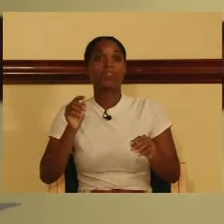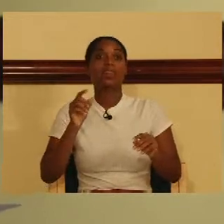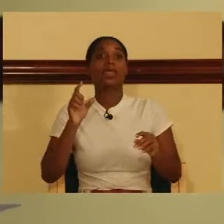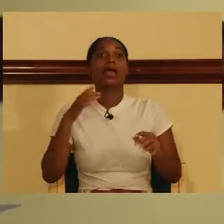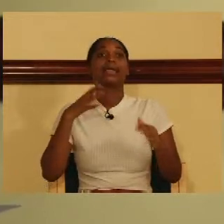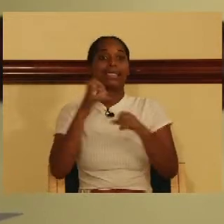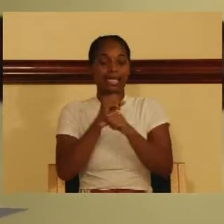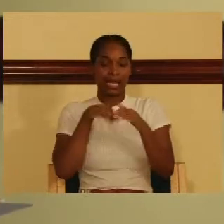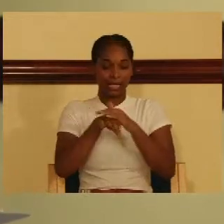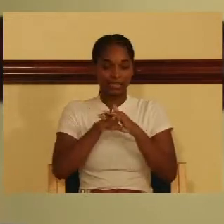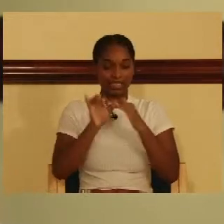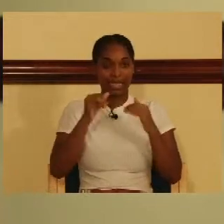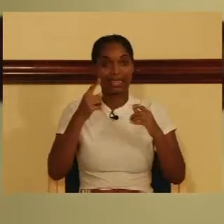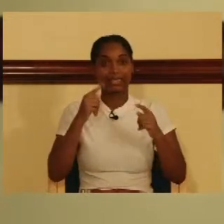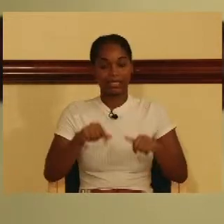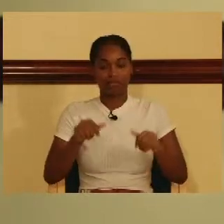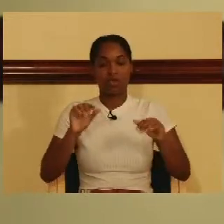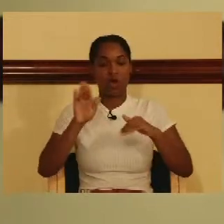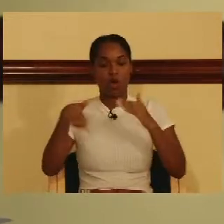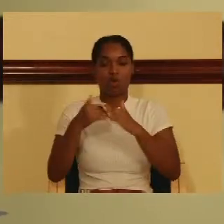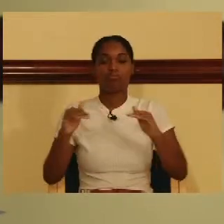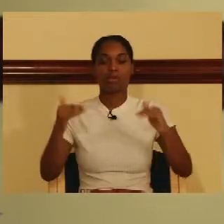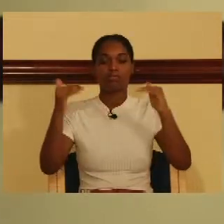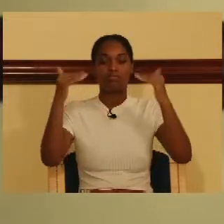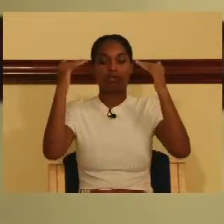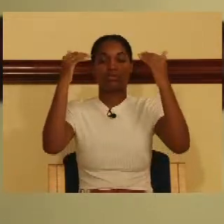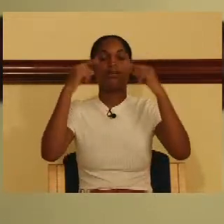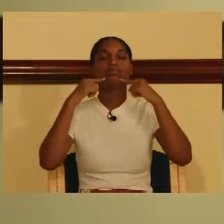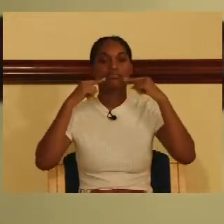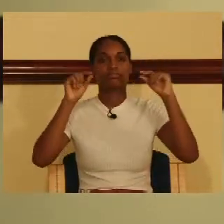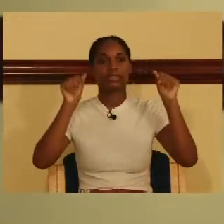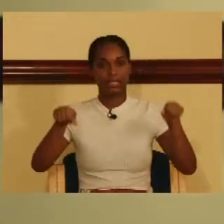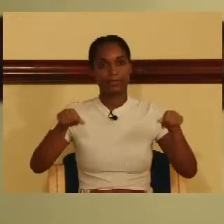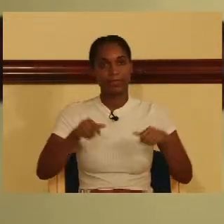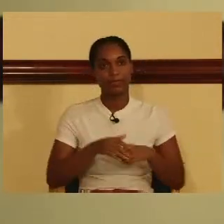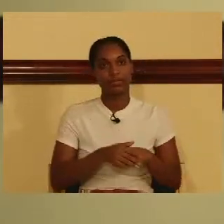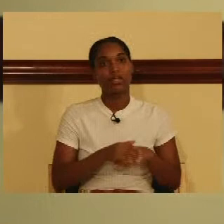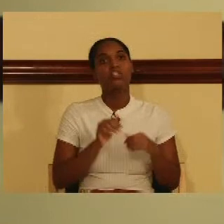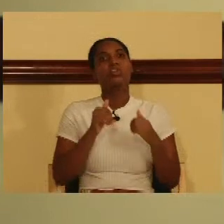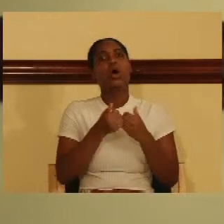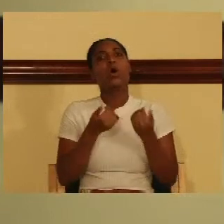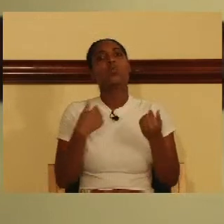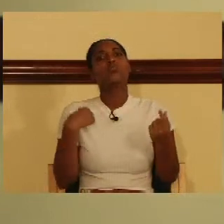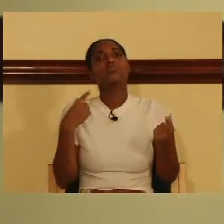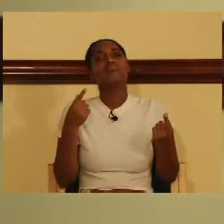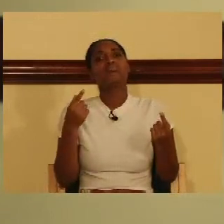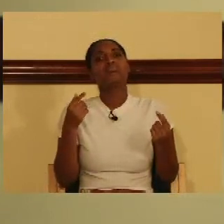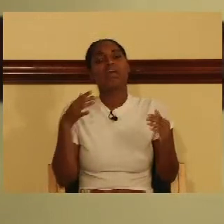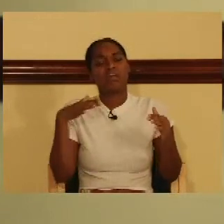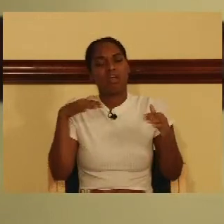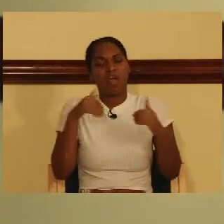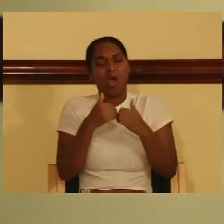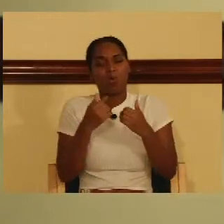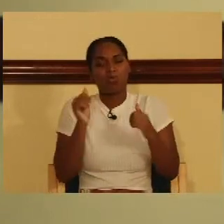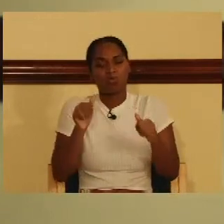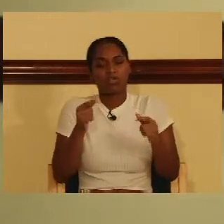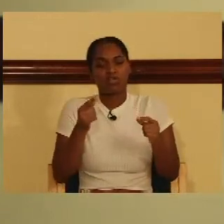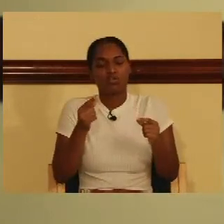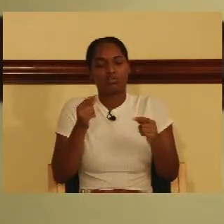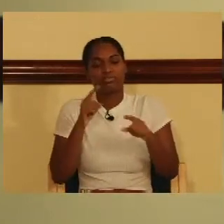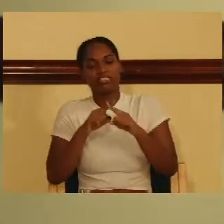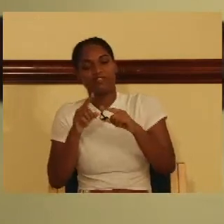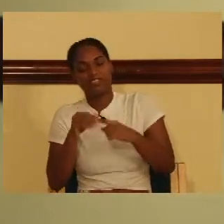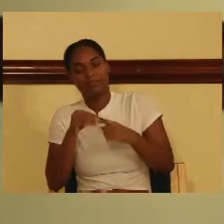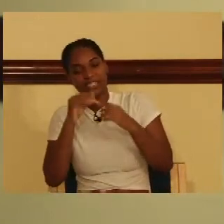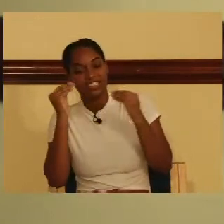the spectrum of learning. So how are we ensuring that all our institutions are getting to that point of having access, specialized teachers